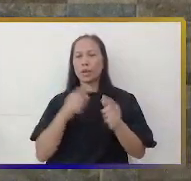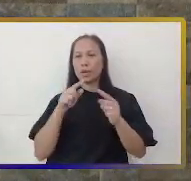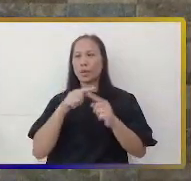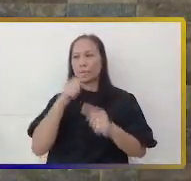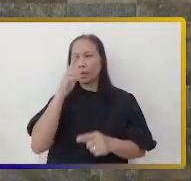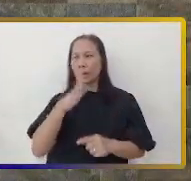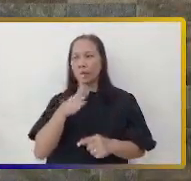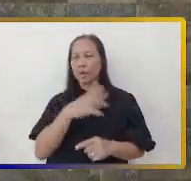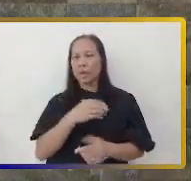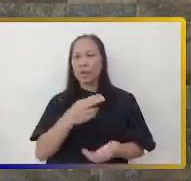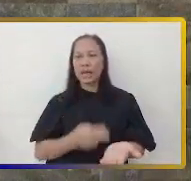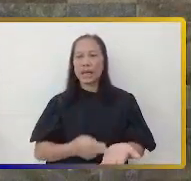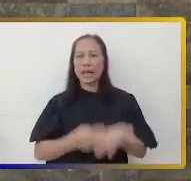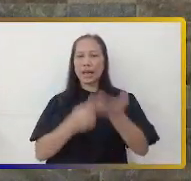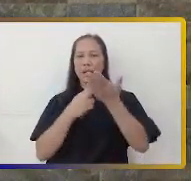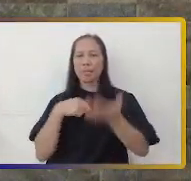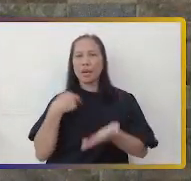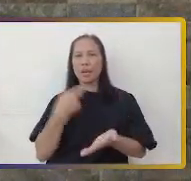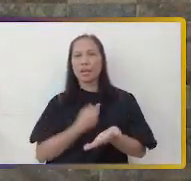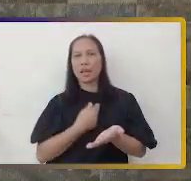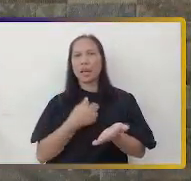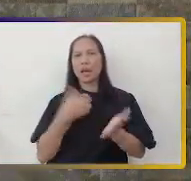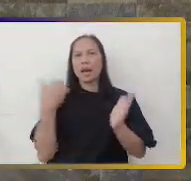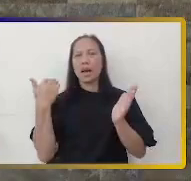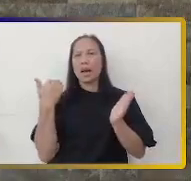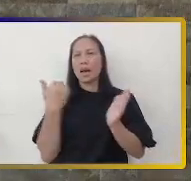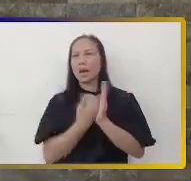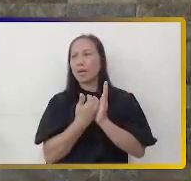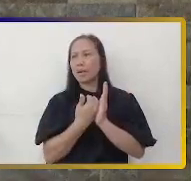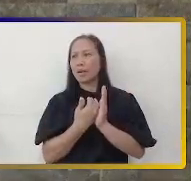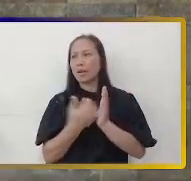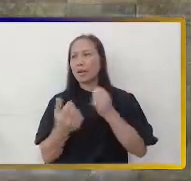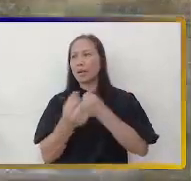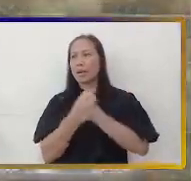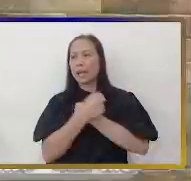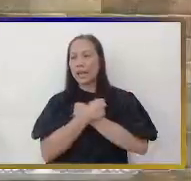will help us avoid ling